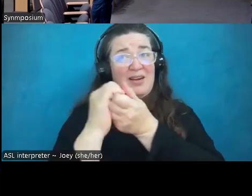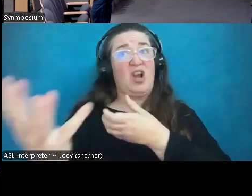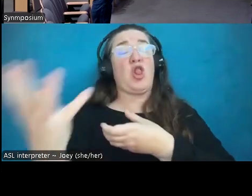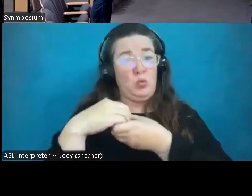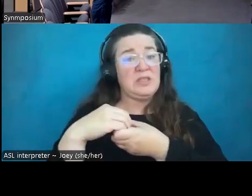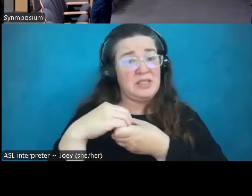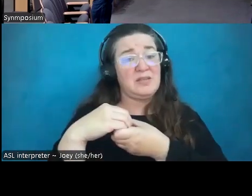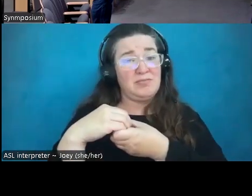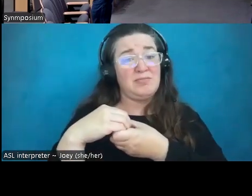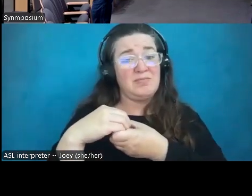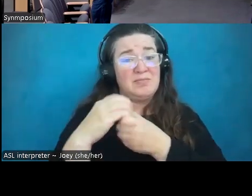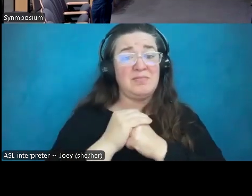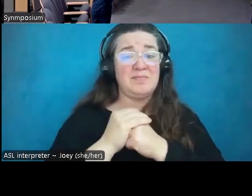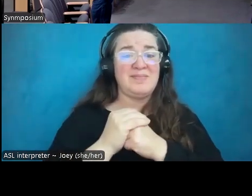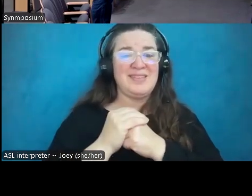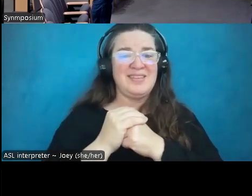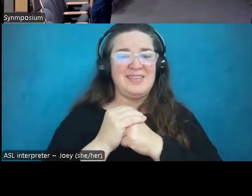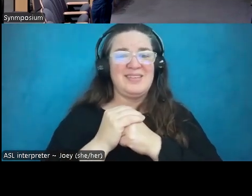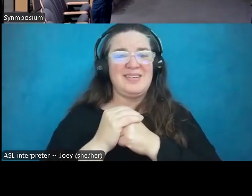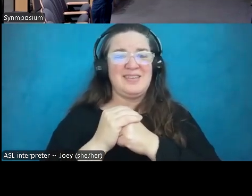inclusively? Sorry,